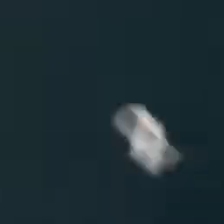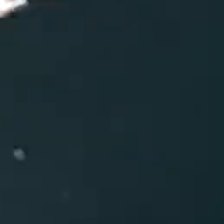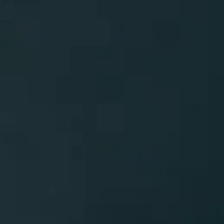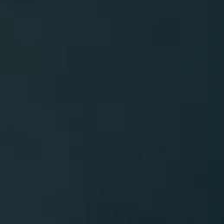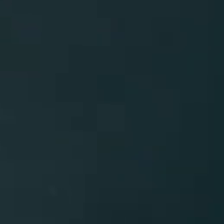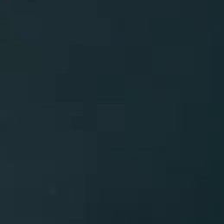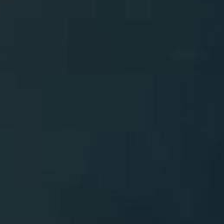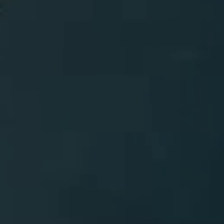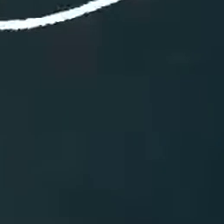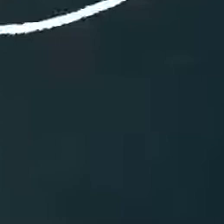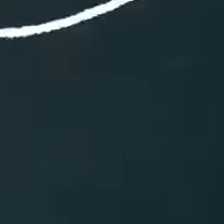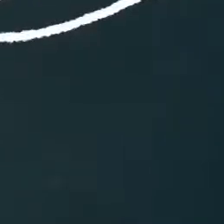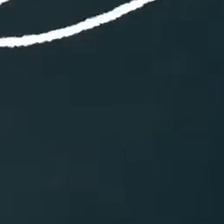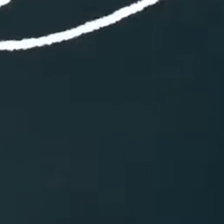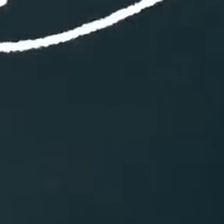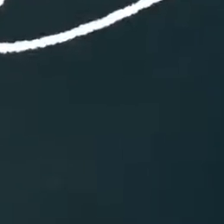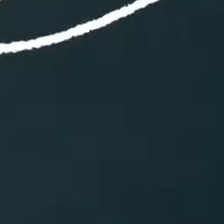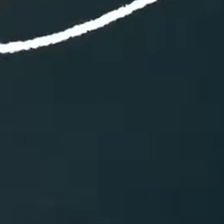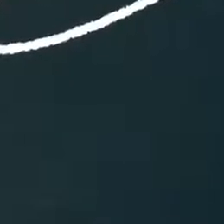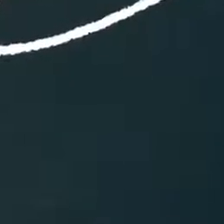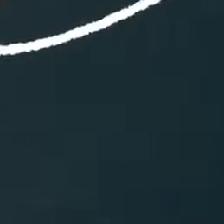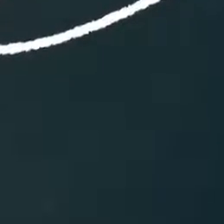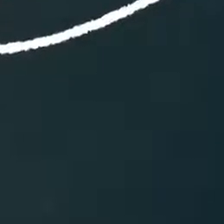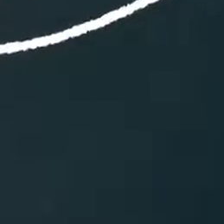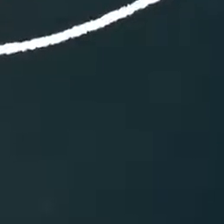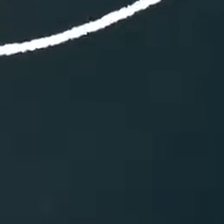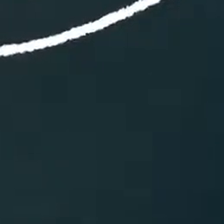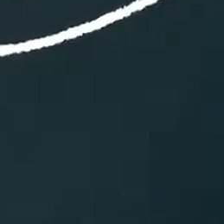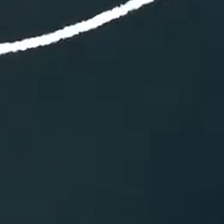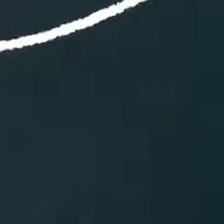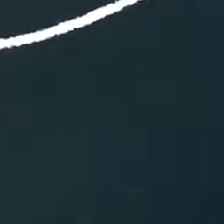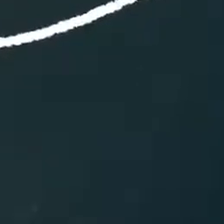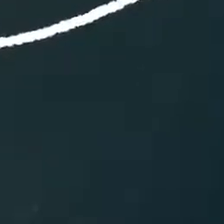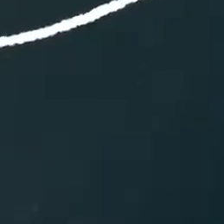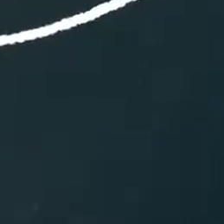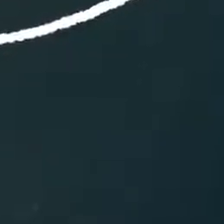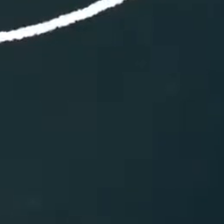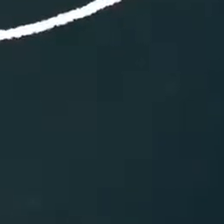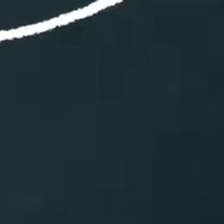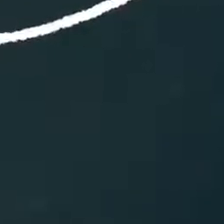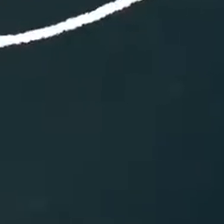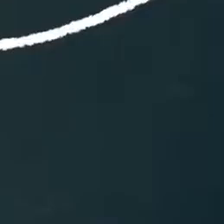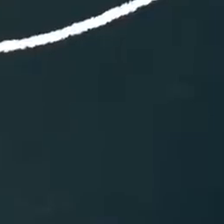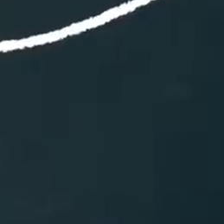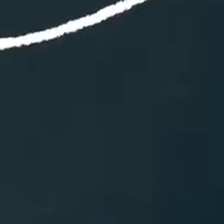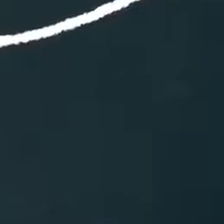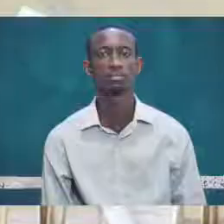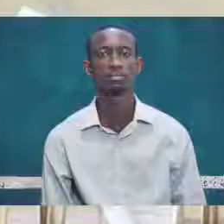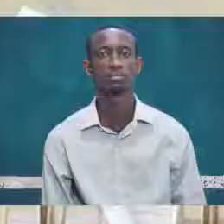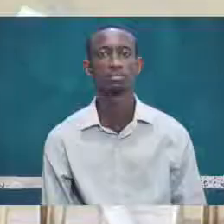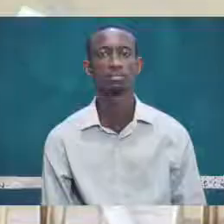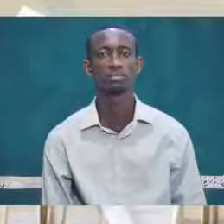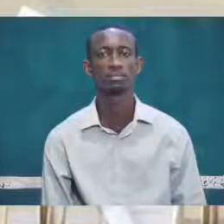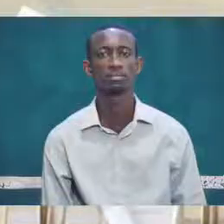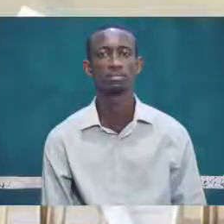Welcome to Study Time, a televised home learning program produced by Rwanda Education Board.